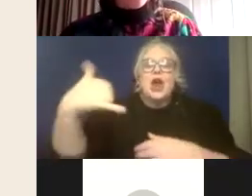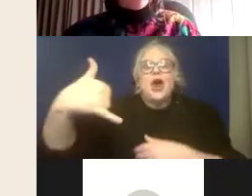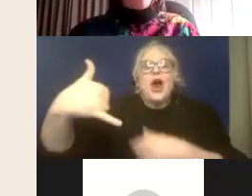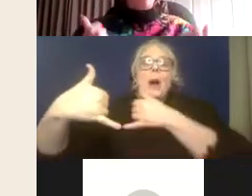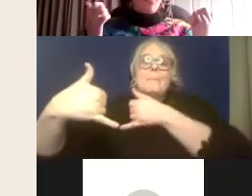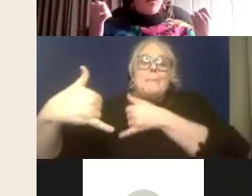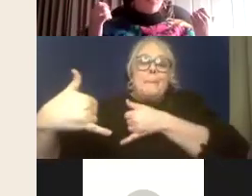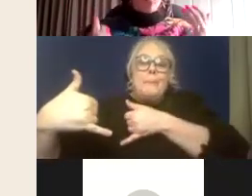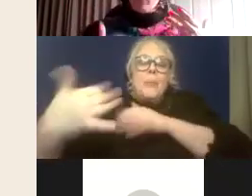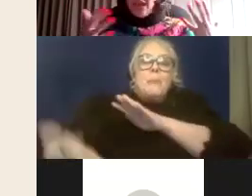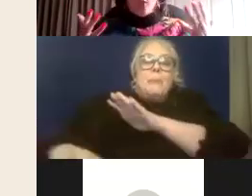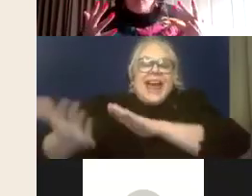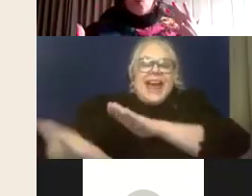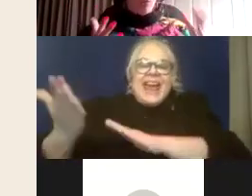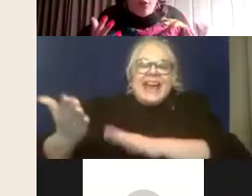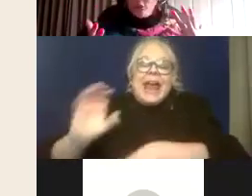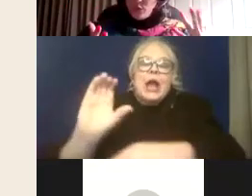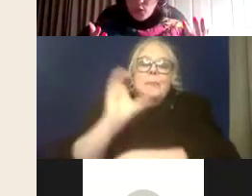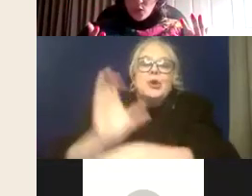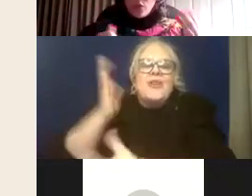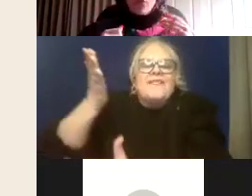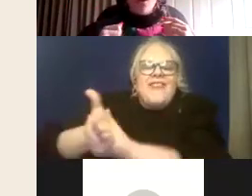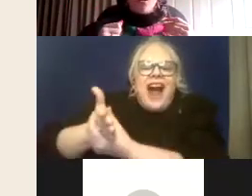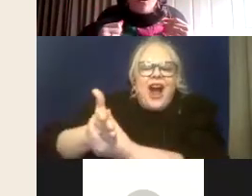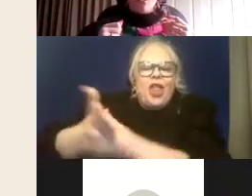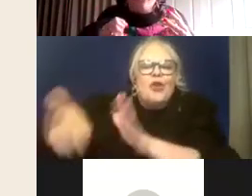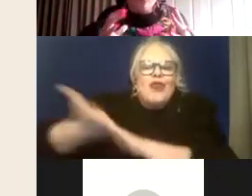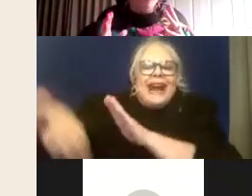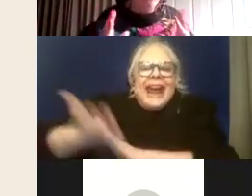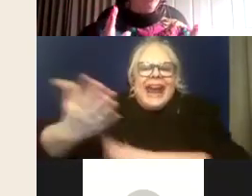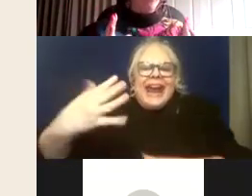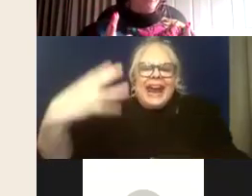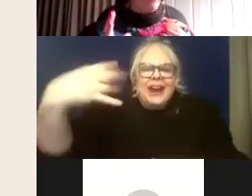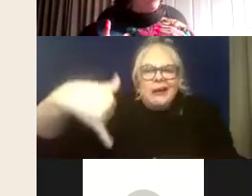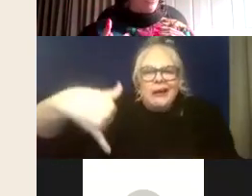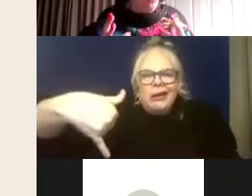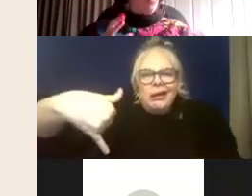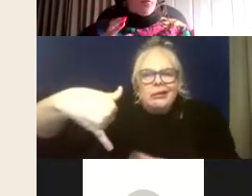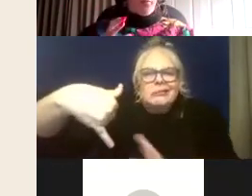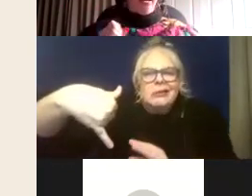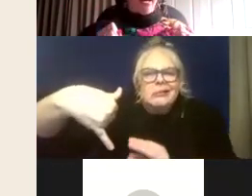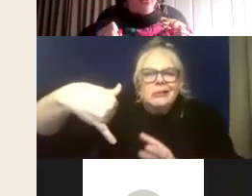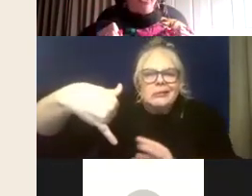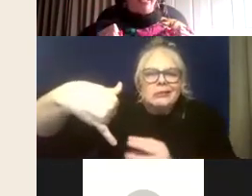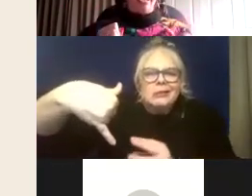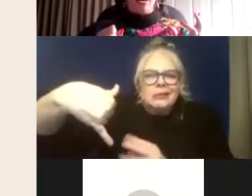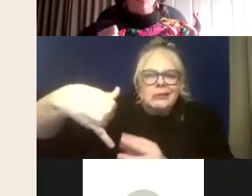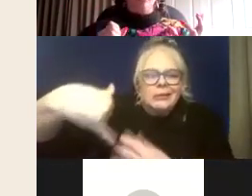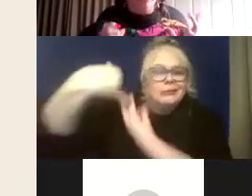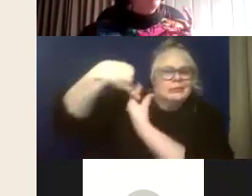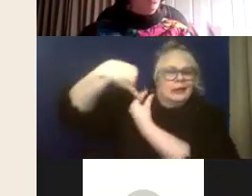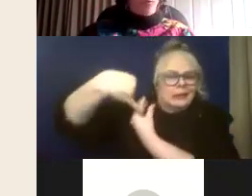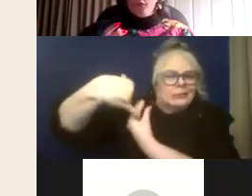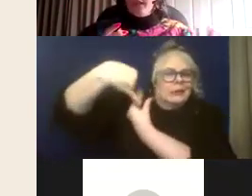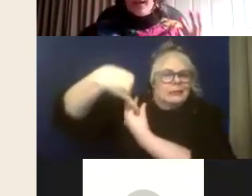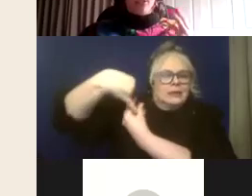how humans or animals hold and use tools. There will be similar things like that with movement, not understanding how